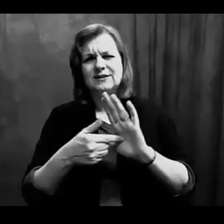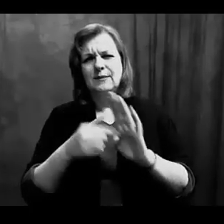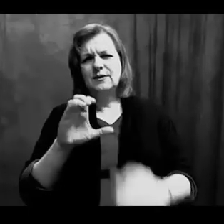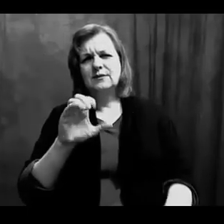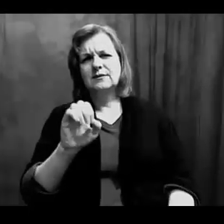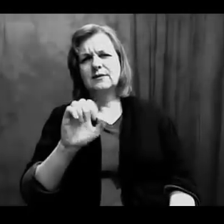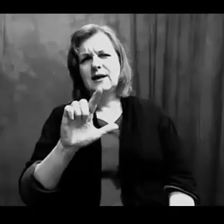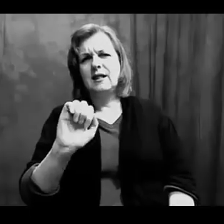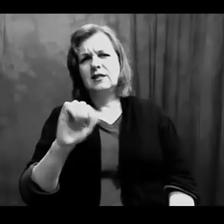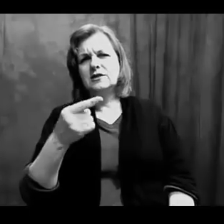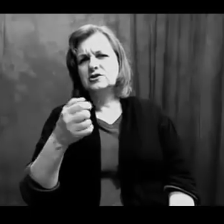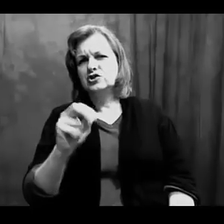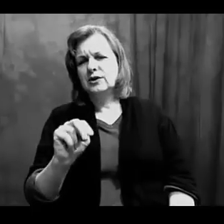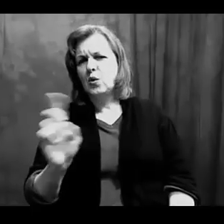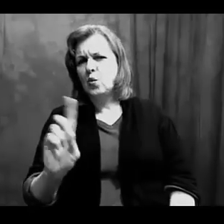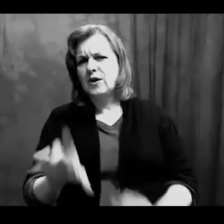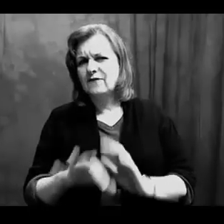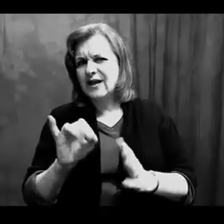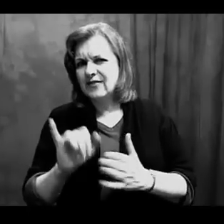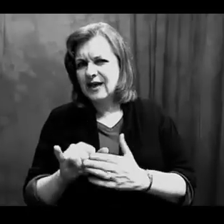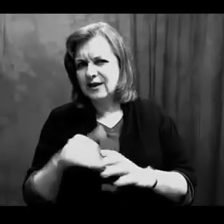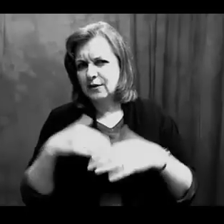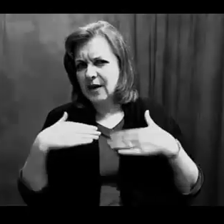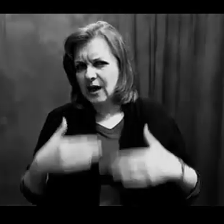collagen. Where do you have collagen?